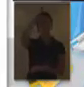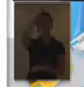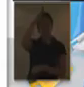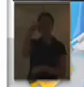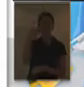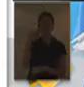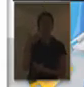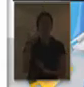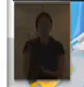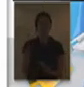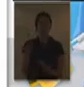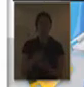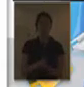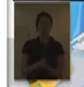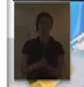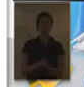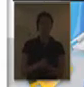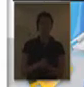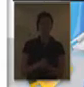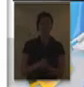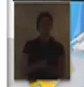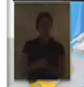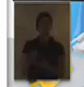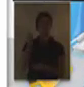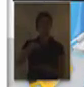Cognitive disabilities, well,